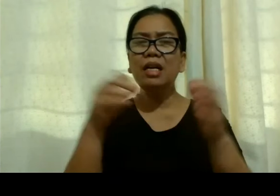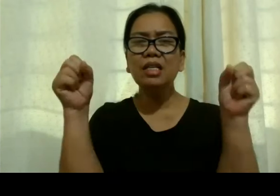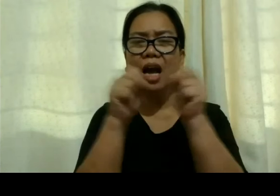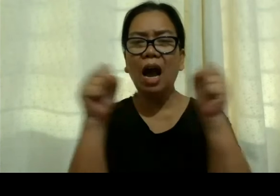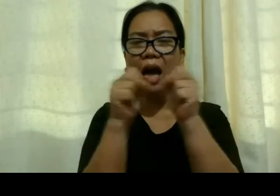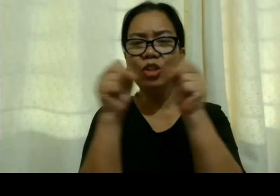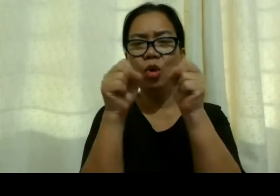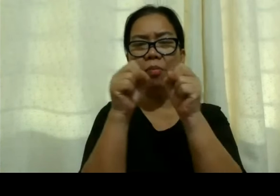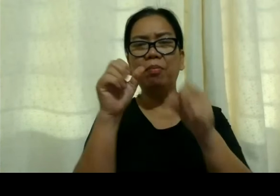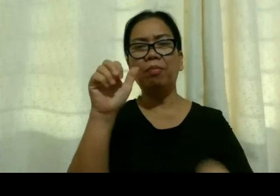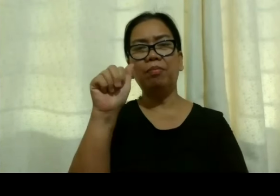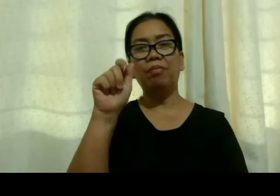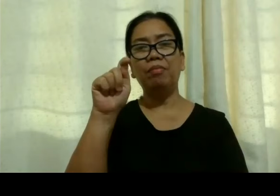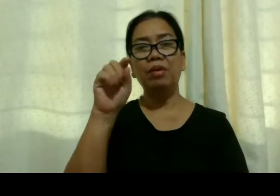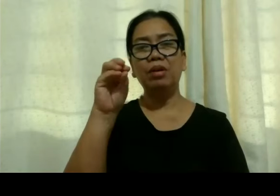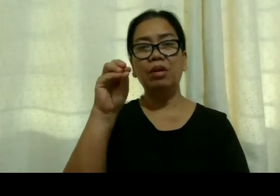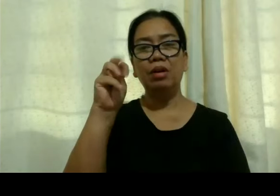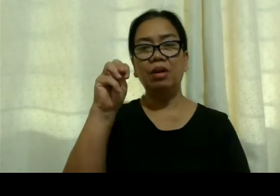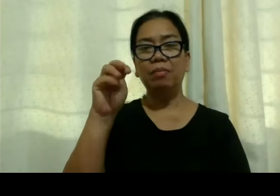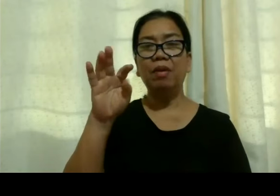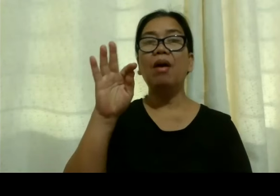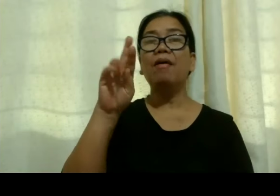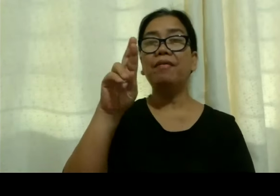These are atom